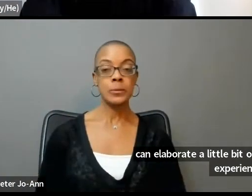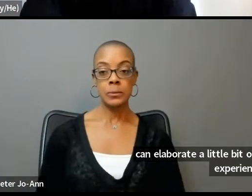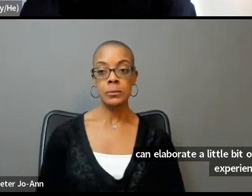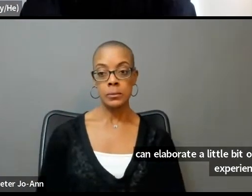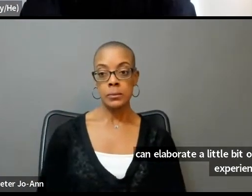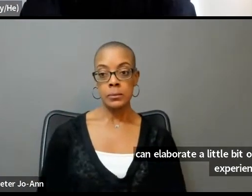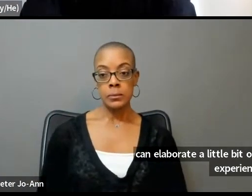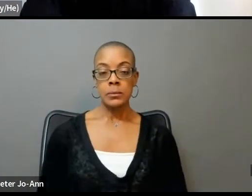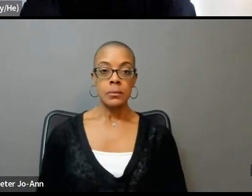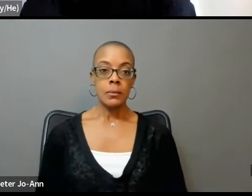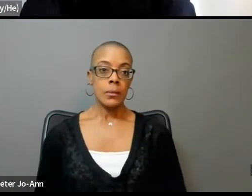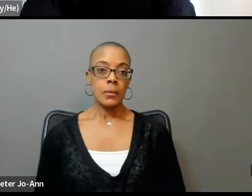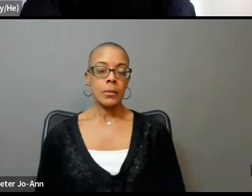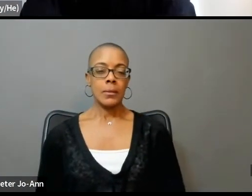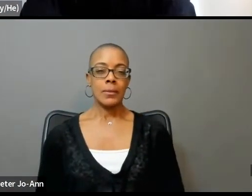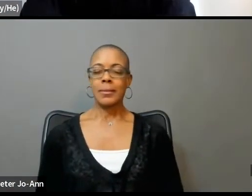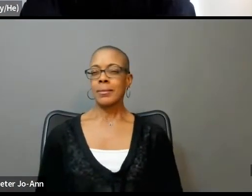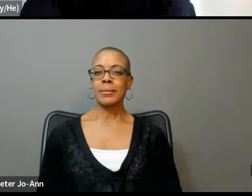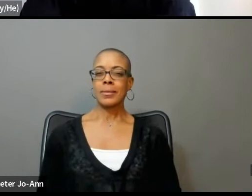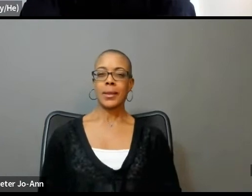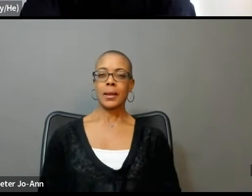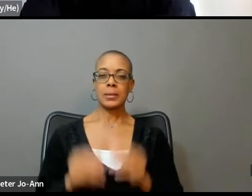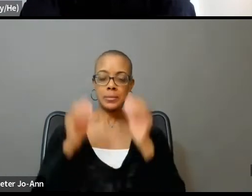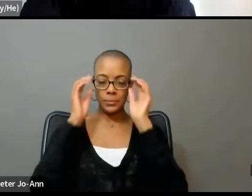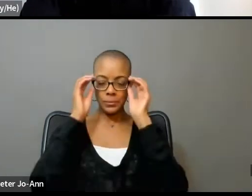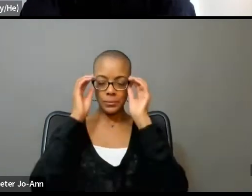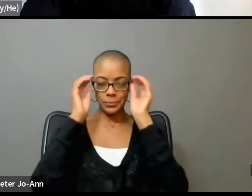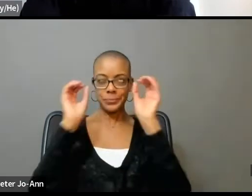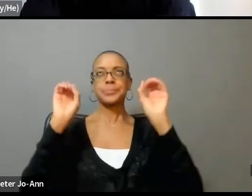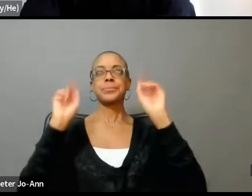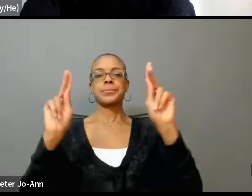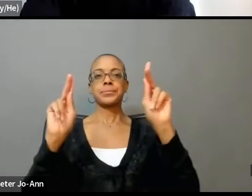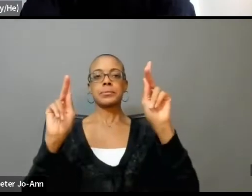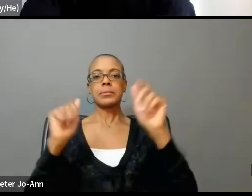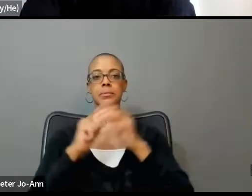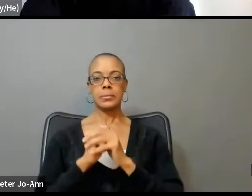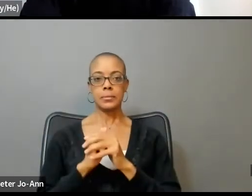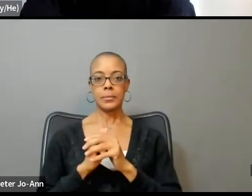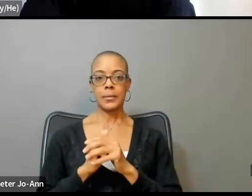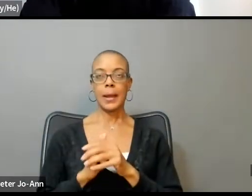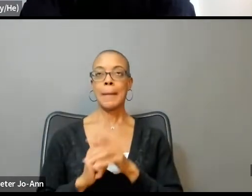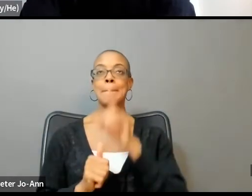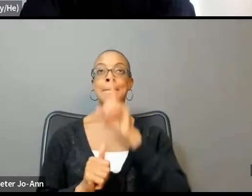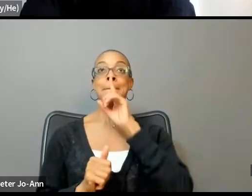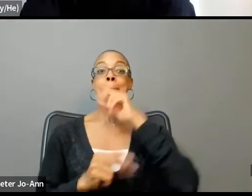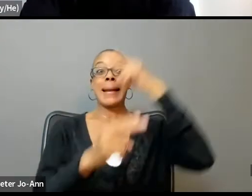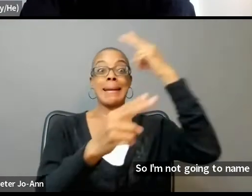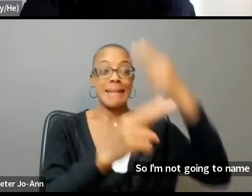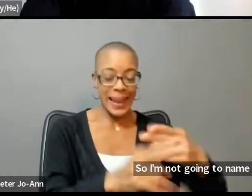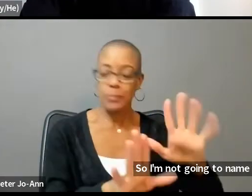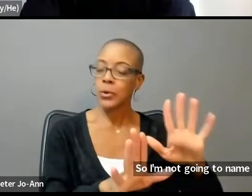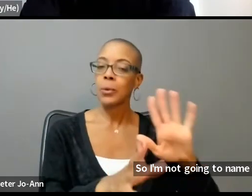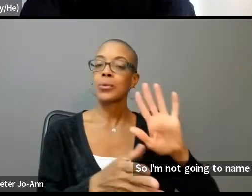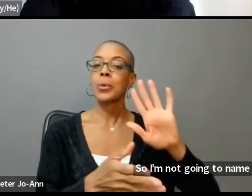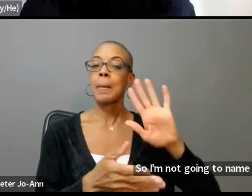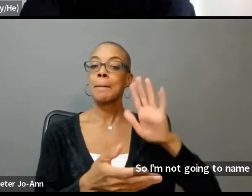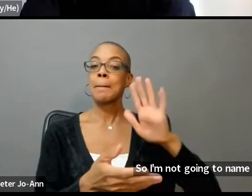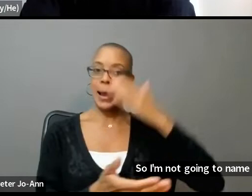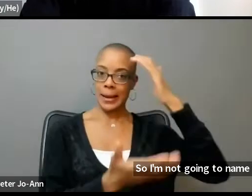It's crazy to me. Okay, so I'm not going to name this person's name because he's a friend of my